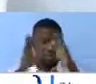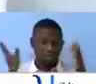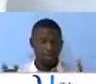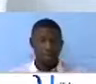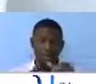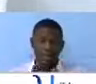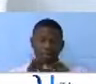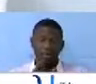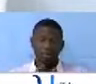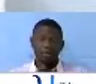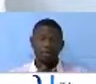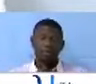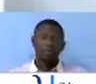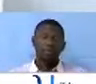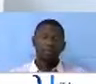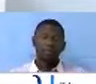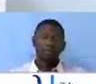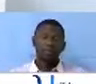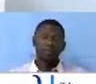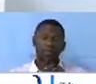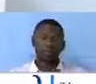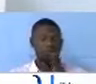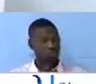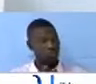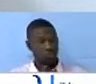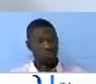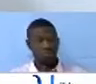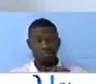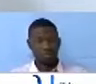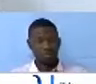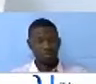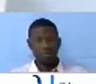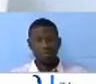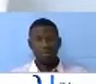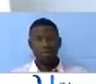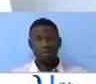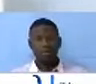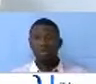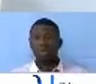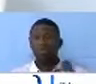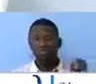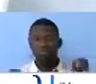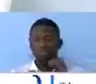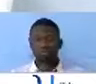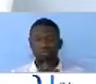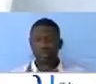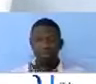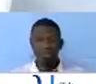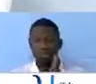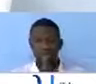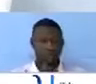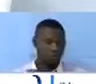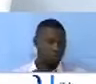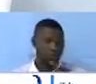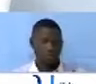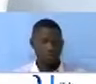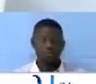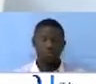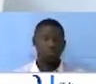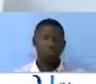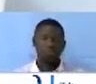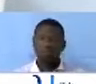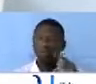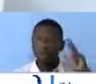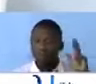definitely, I for one, I spoke case against these people because the evidence is not there. But if I were